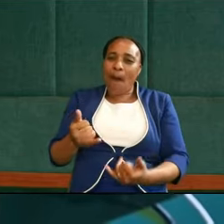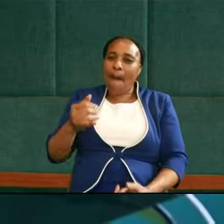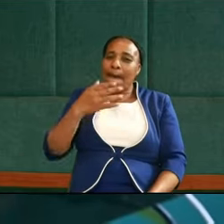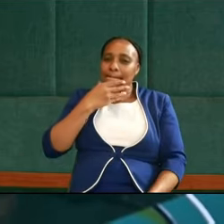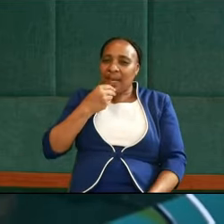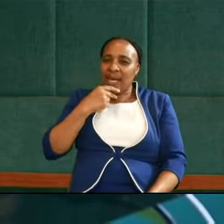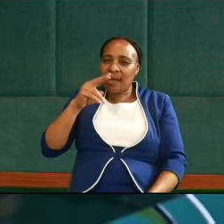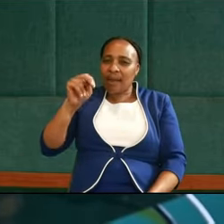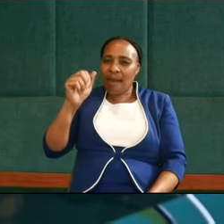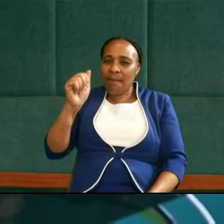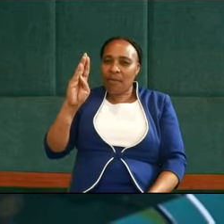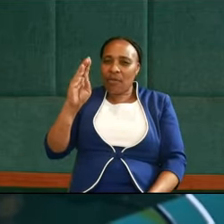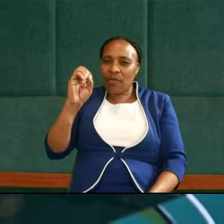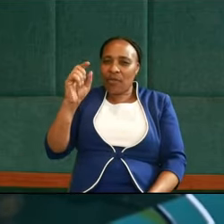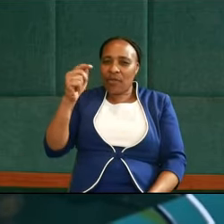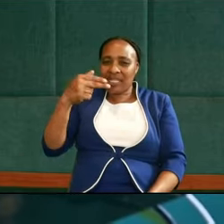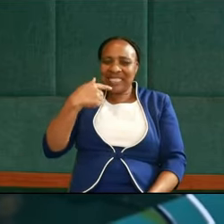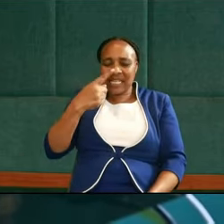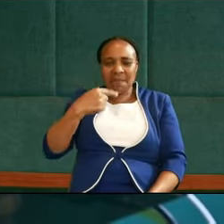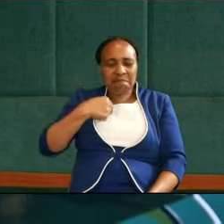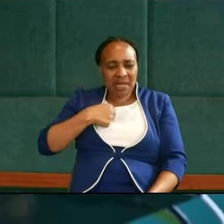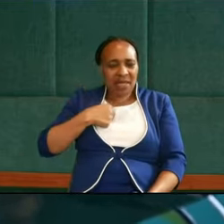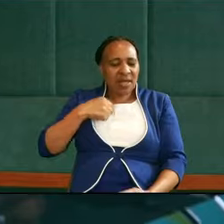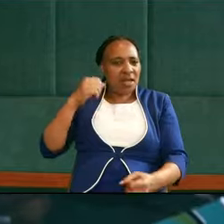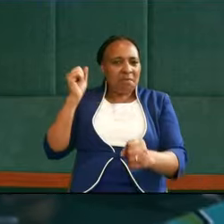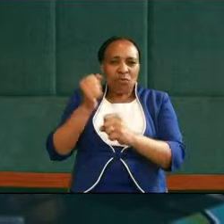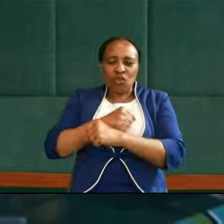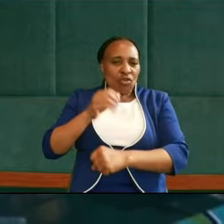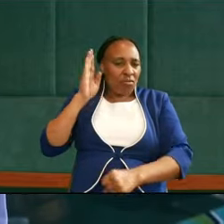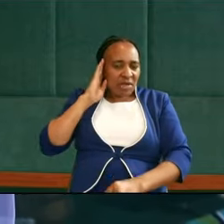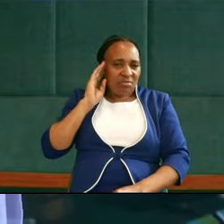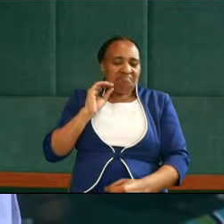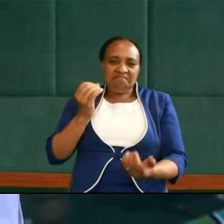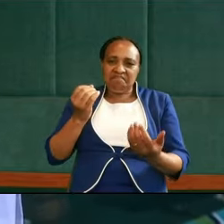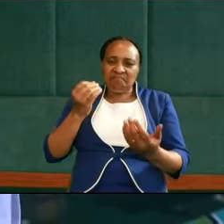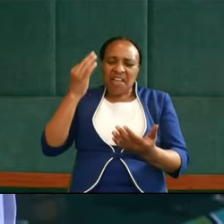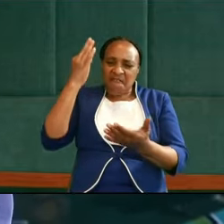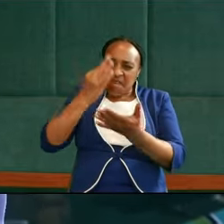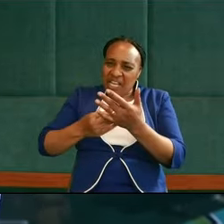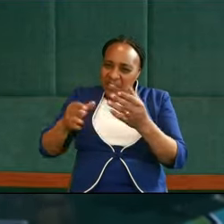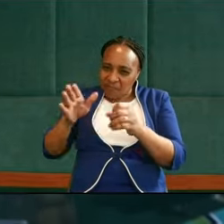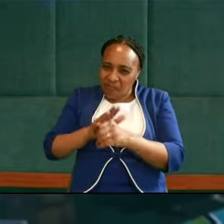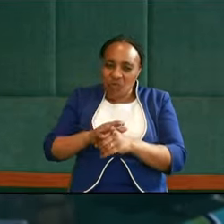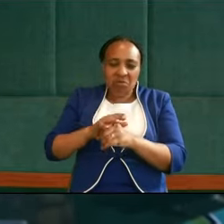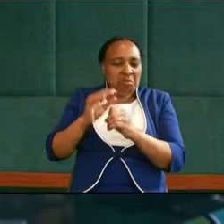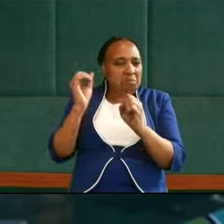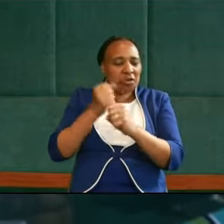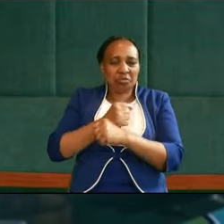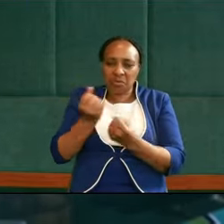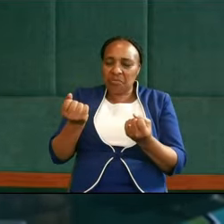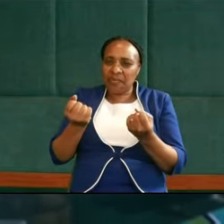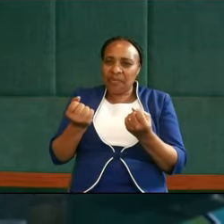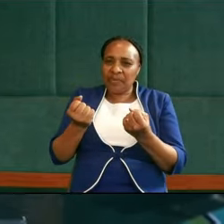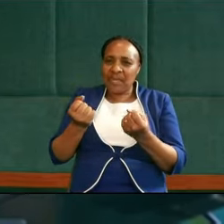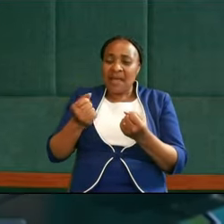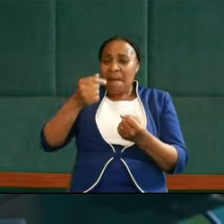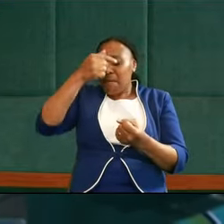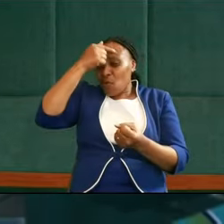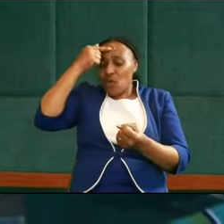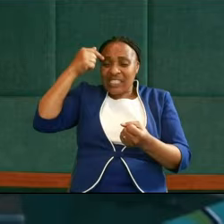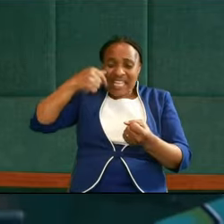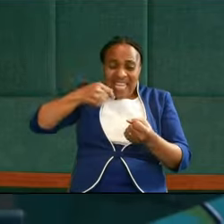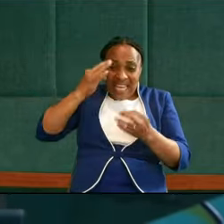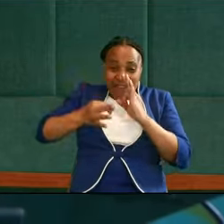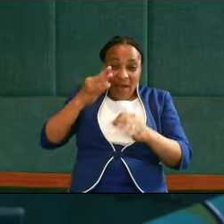it because it's disobedience. I will not do it because it's unfaithfulness. I will not do it because I will be selling out